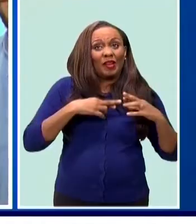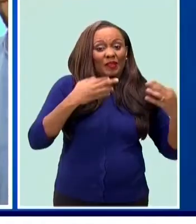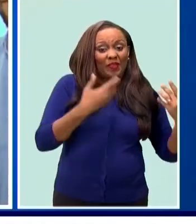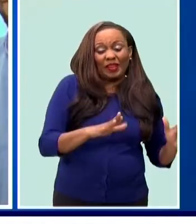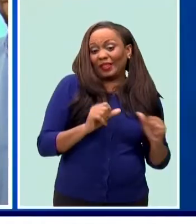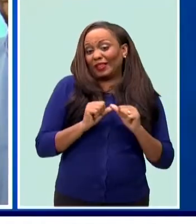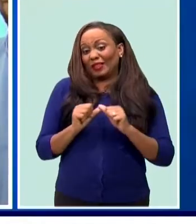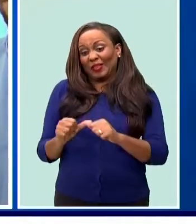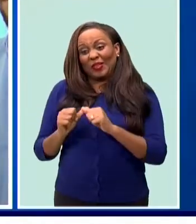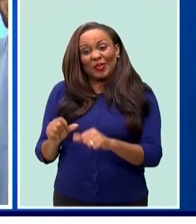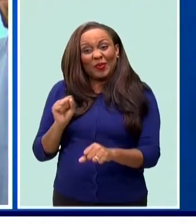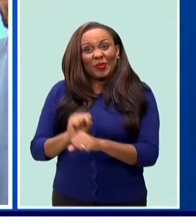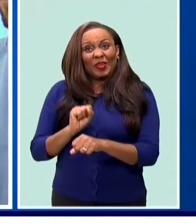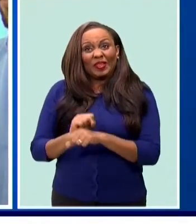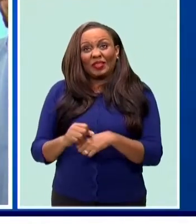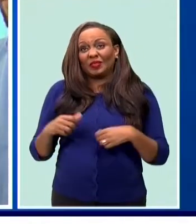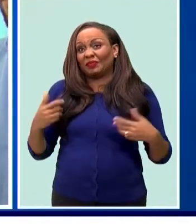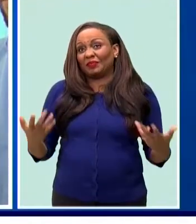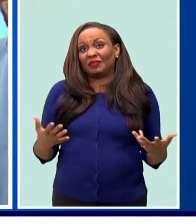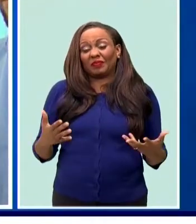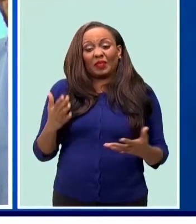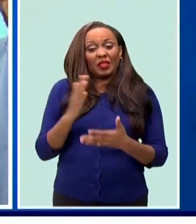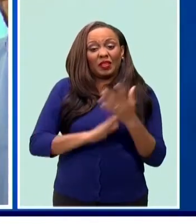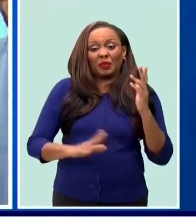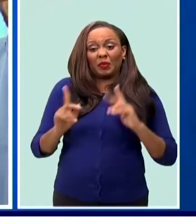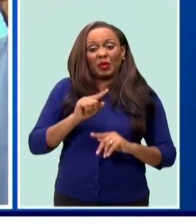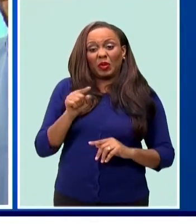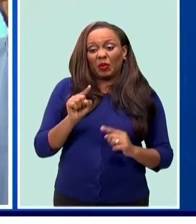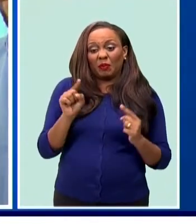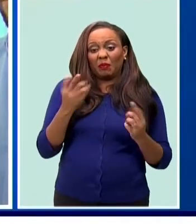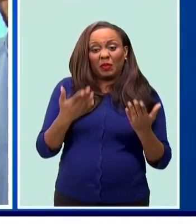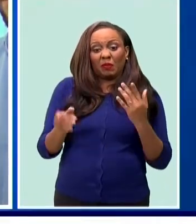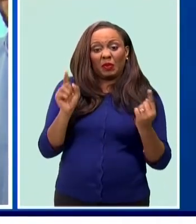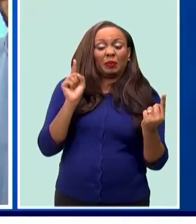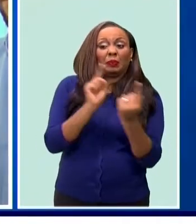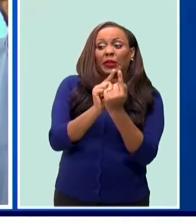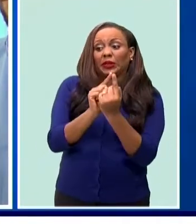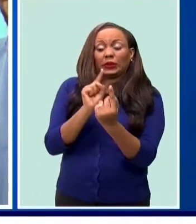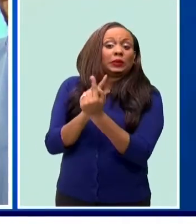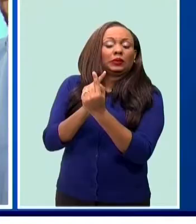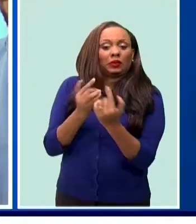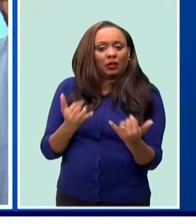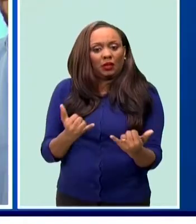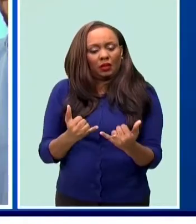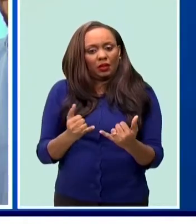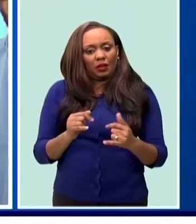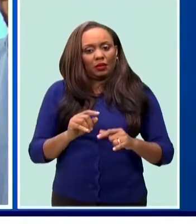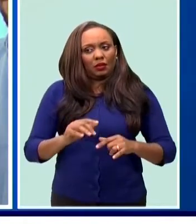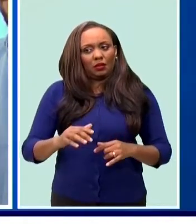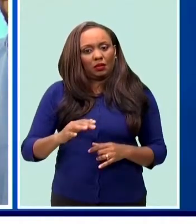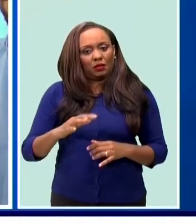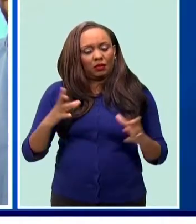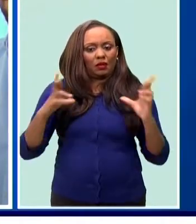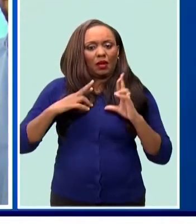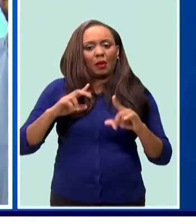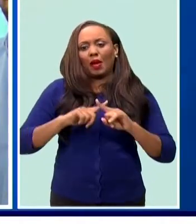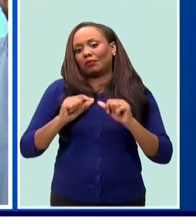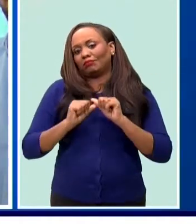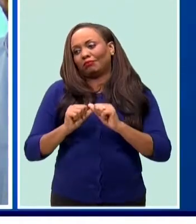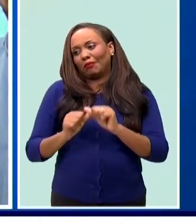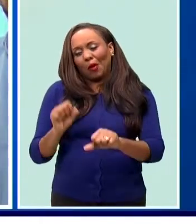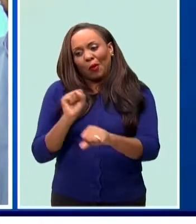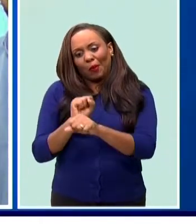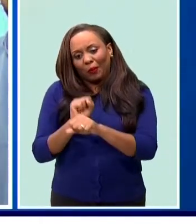We have some folks that you may meet today on the tour that actually are officially retired but continuing to work under